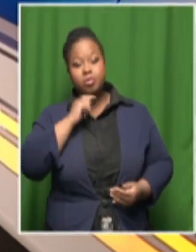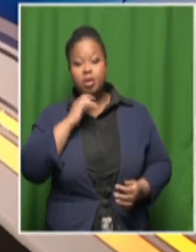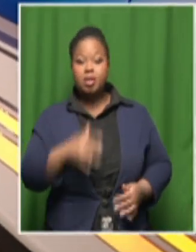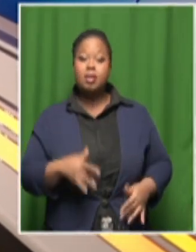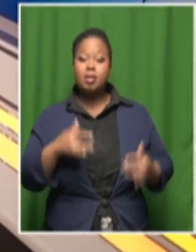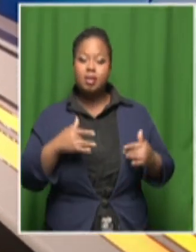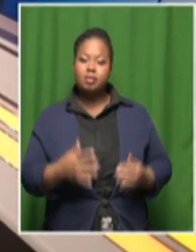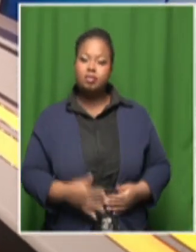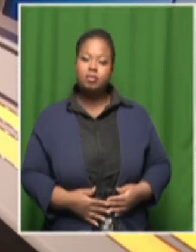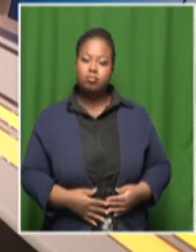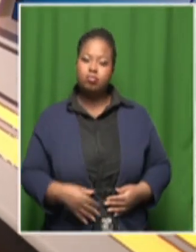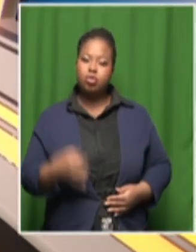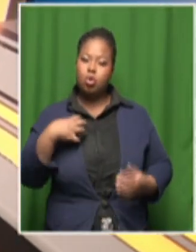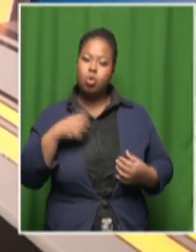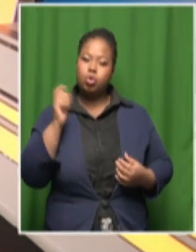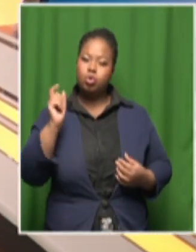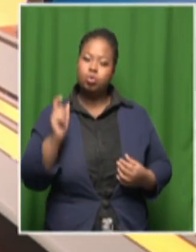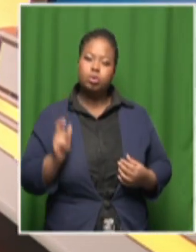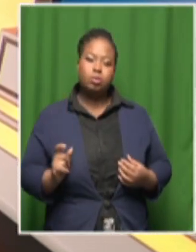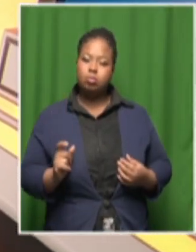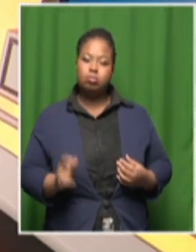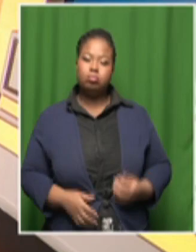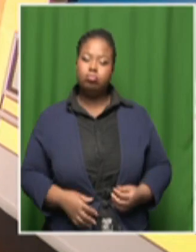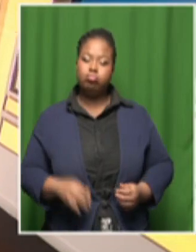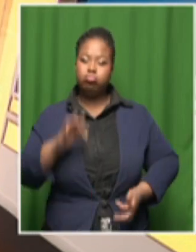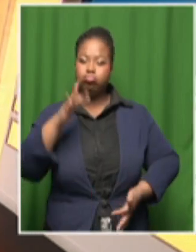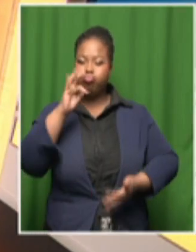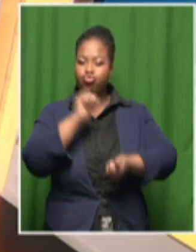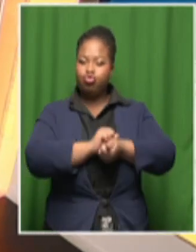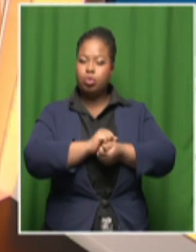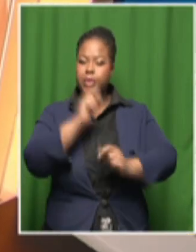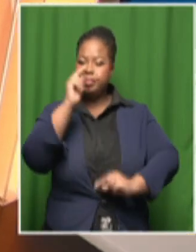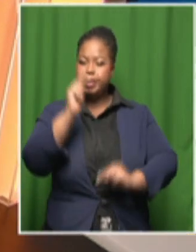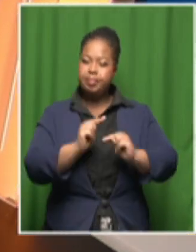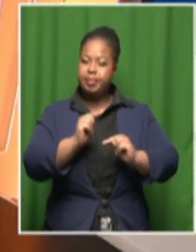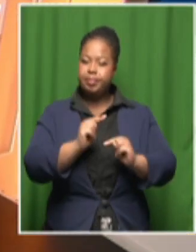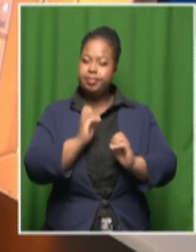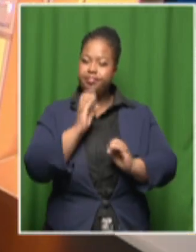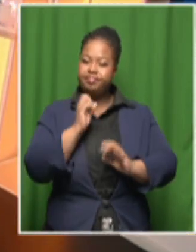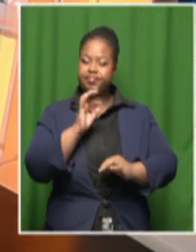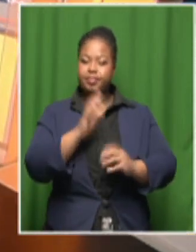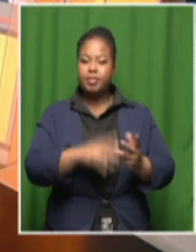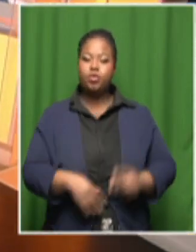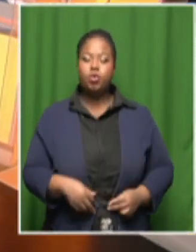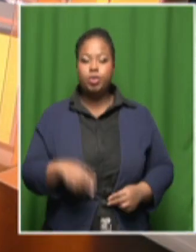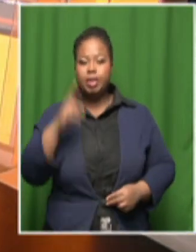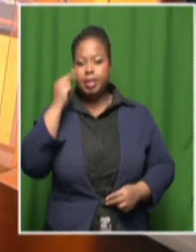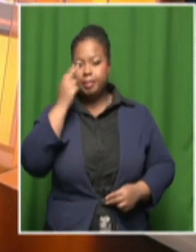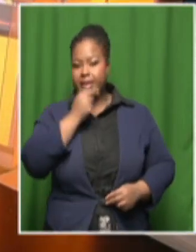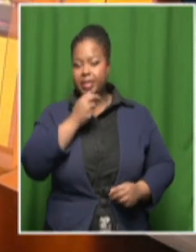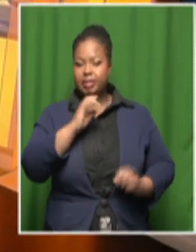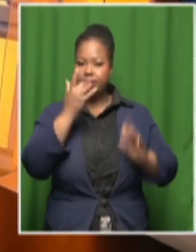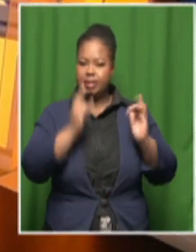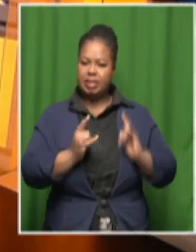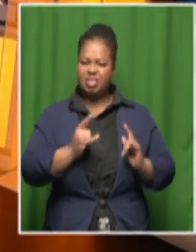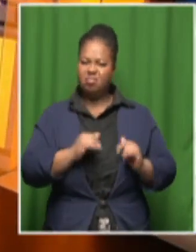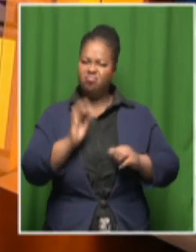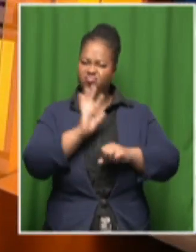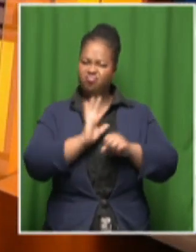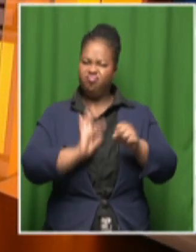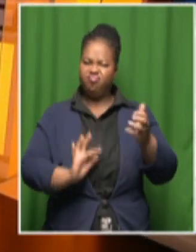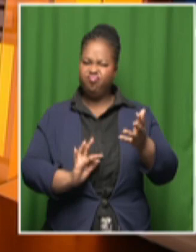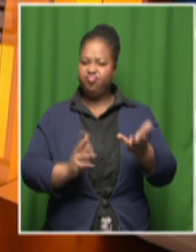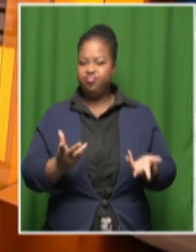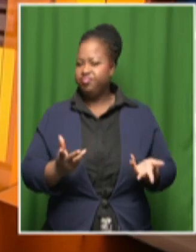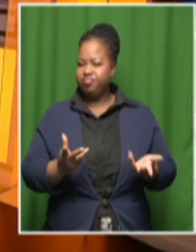Live. In your own words, give us a brief description of what the Blinded City and the story behind putting it